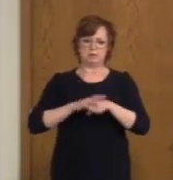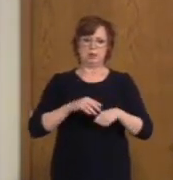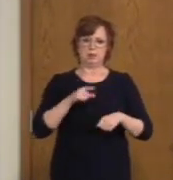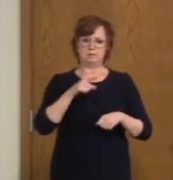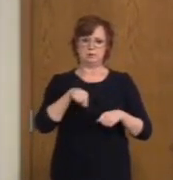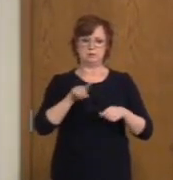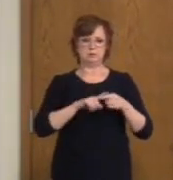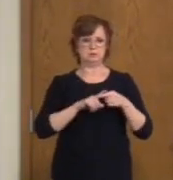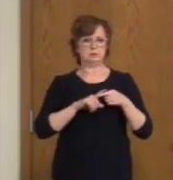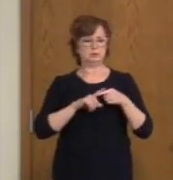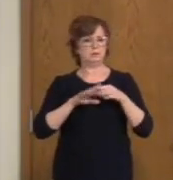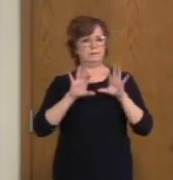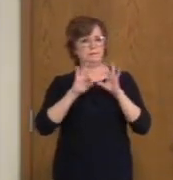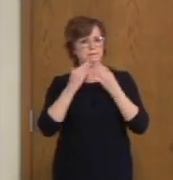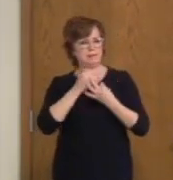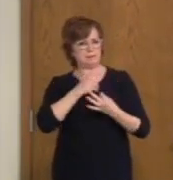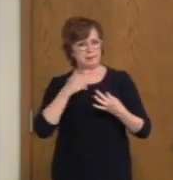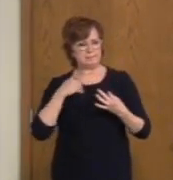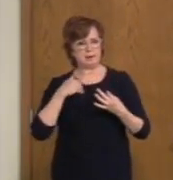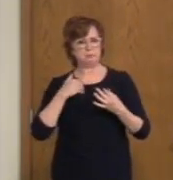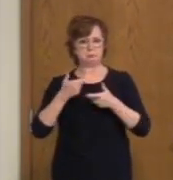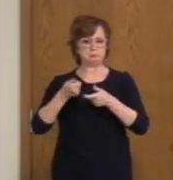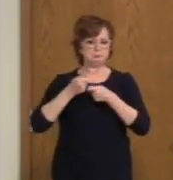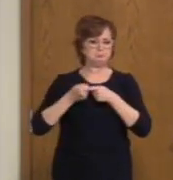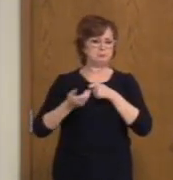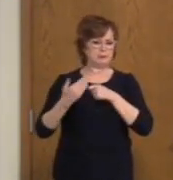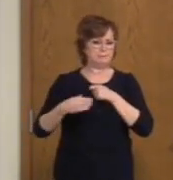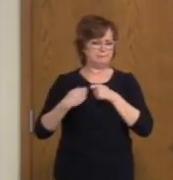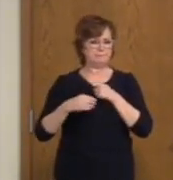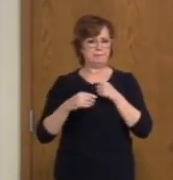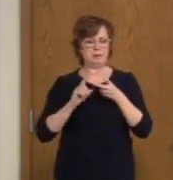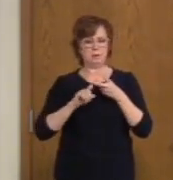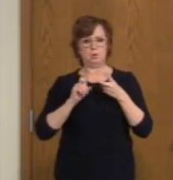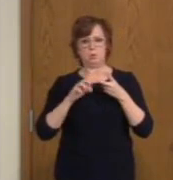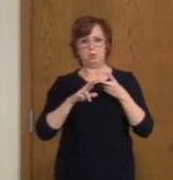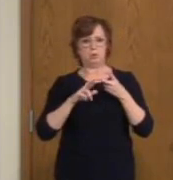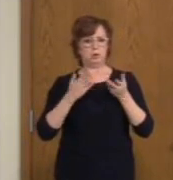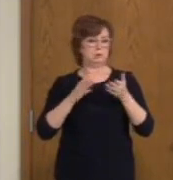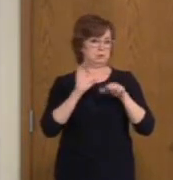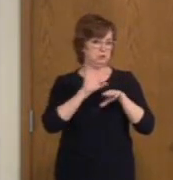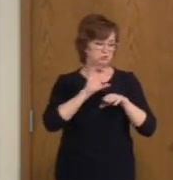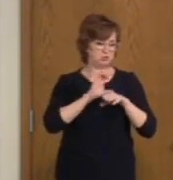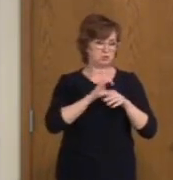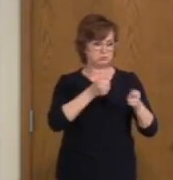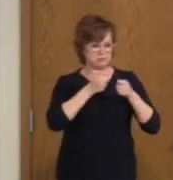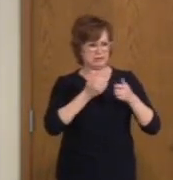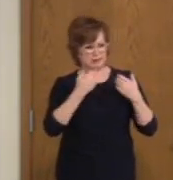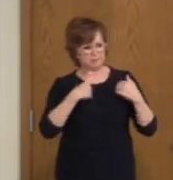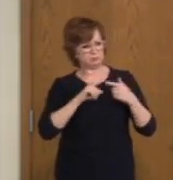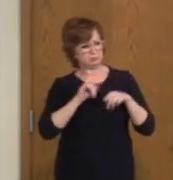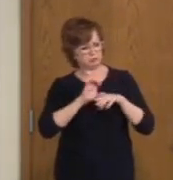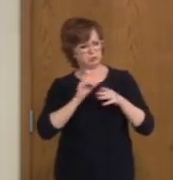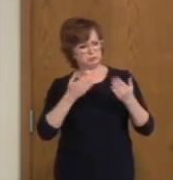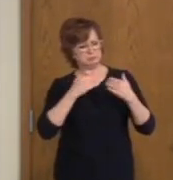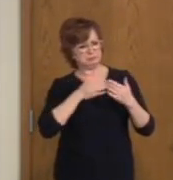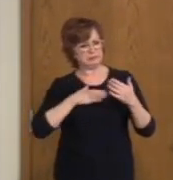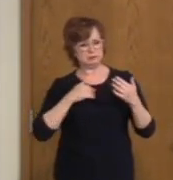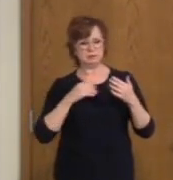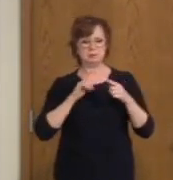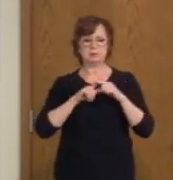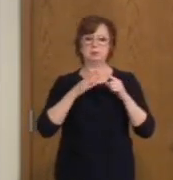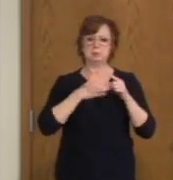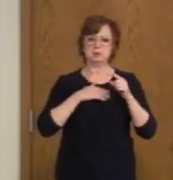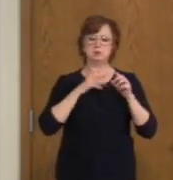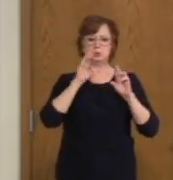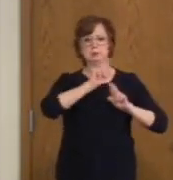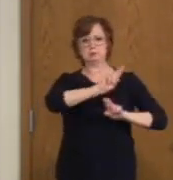to get together if it's allowed. And I think we need to just hold the course for the next few weeks. That would be my sincere